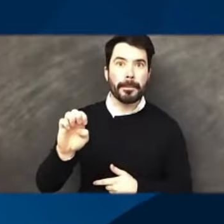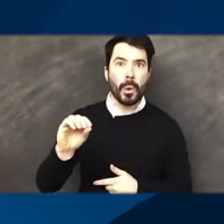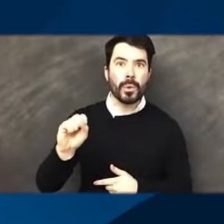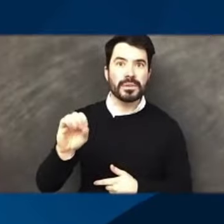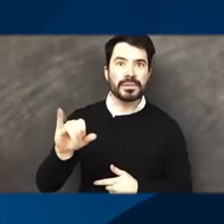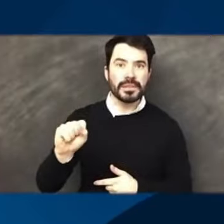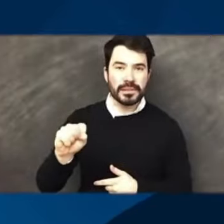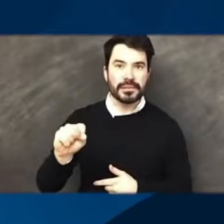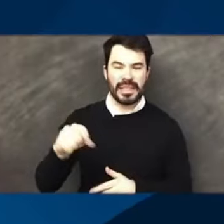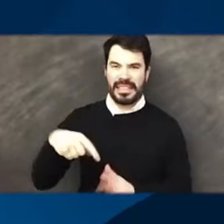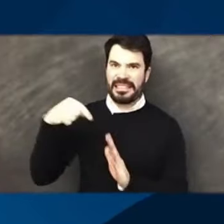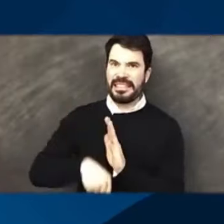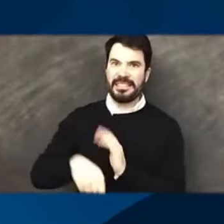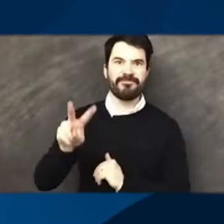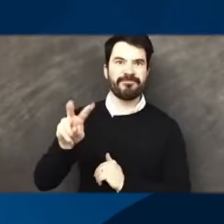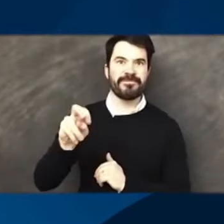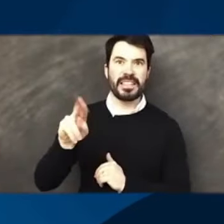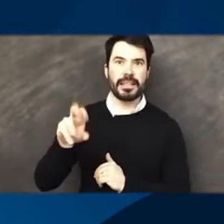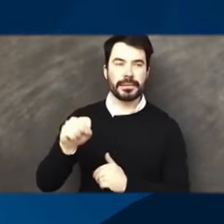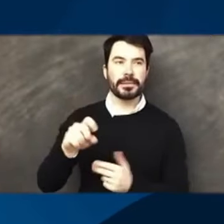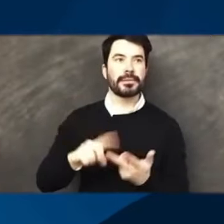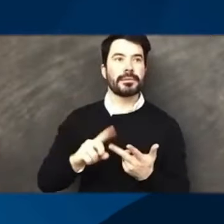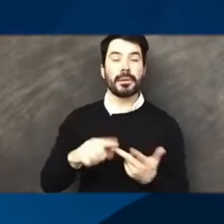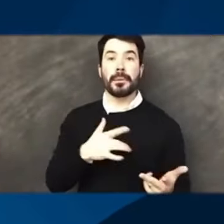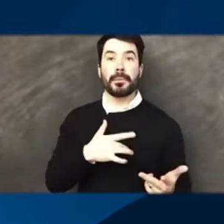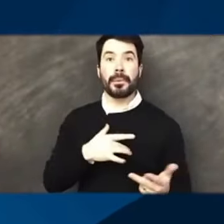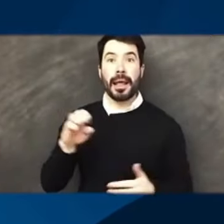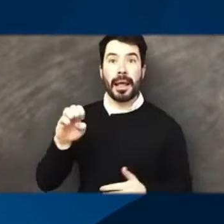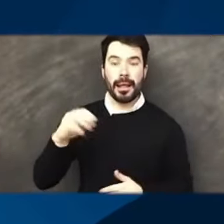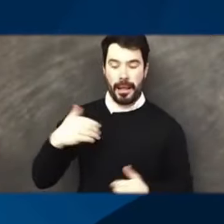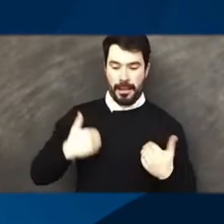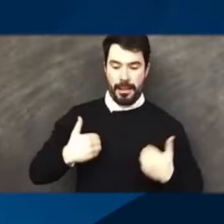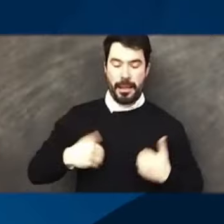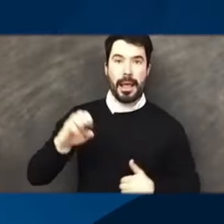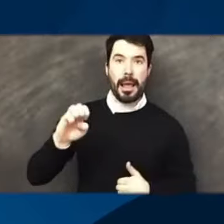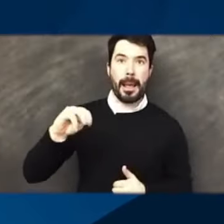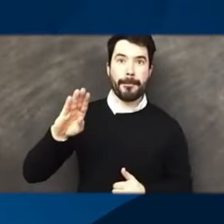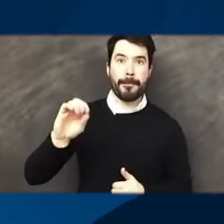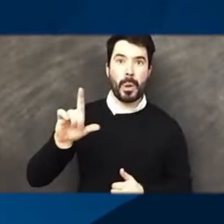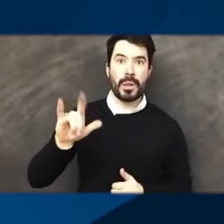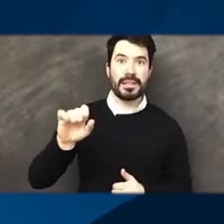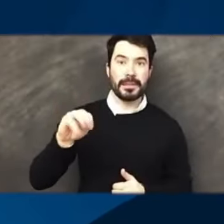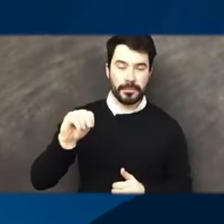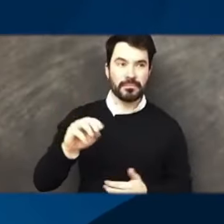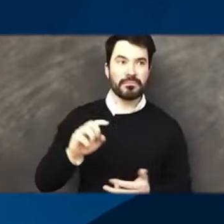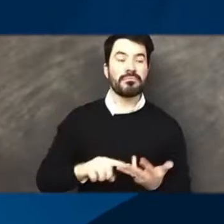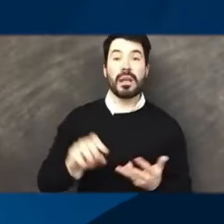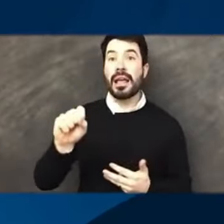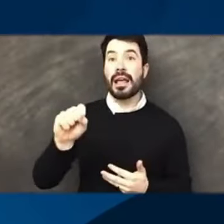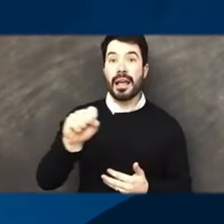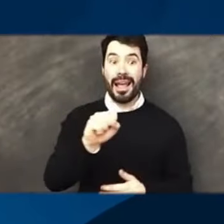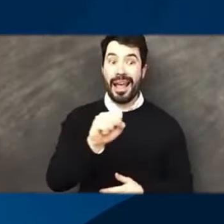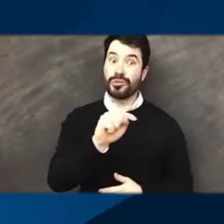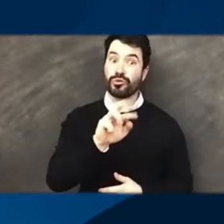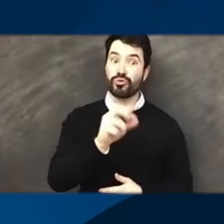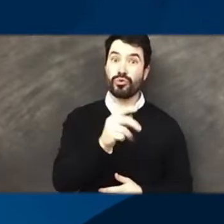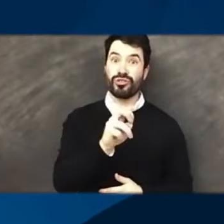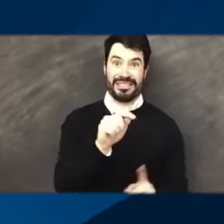or pulmonary embolism risk for estrogen therapy, and potentially an increased risk